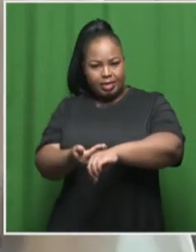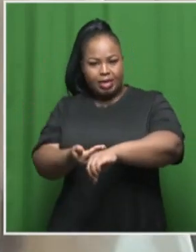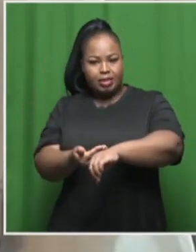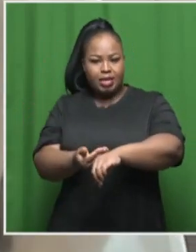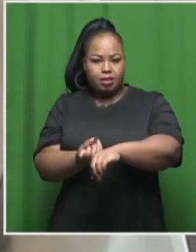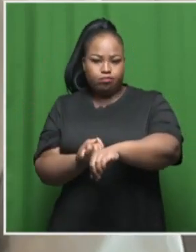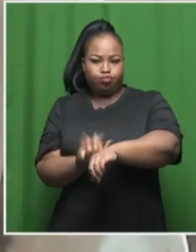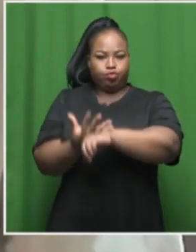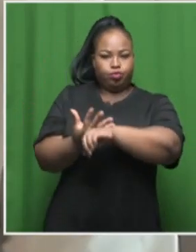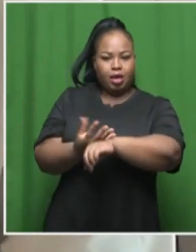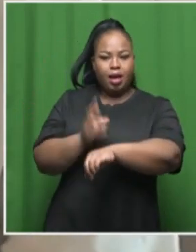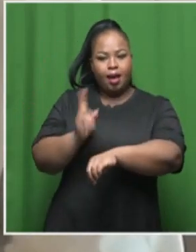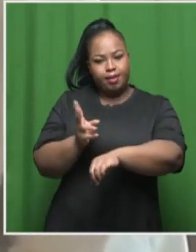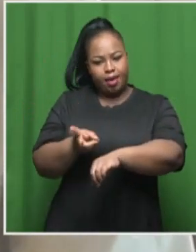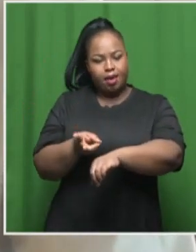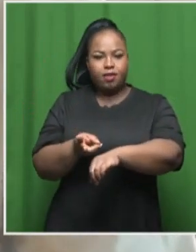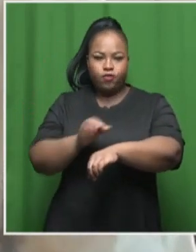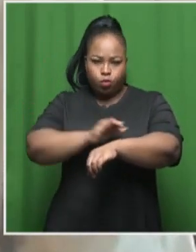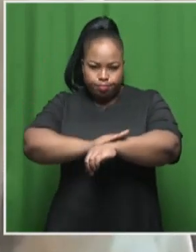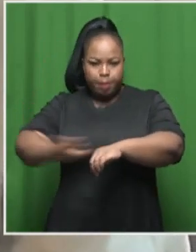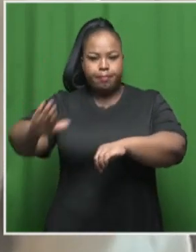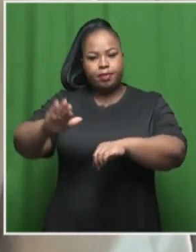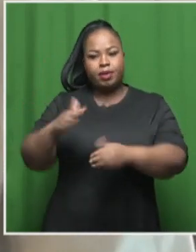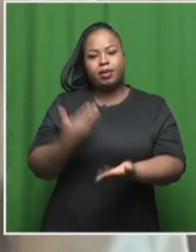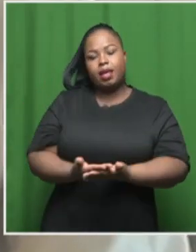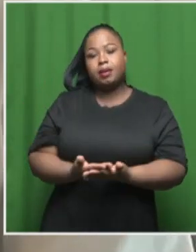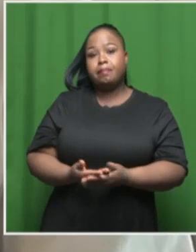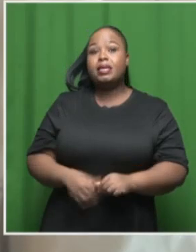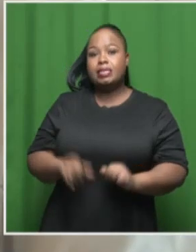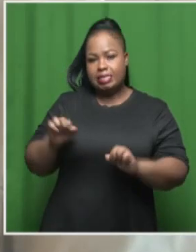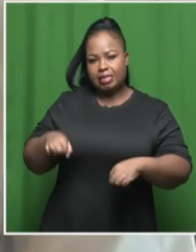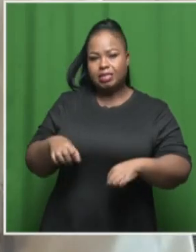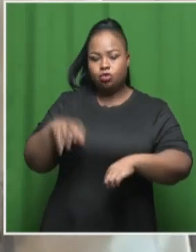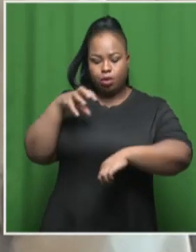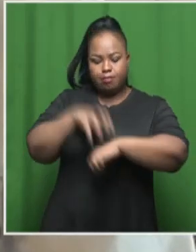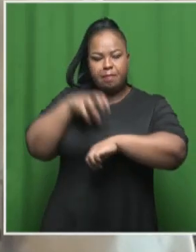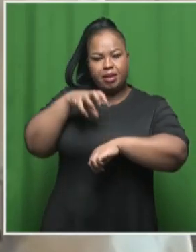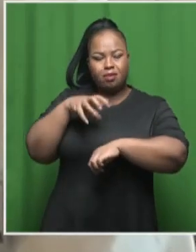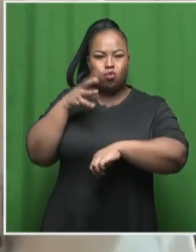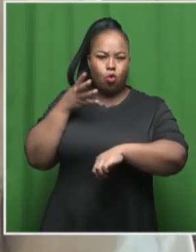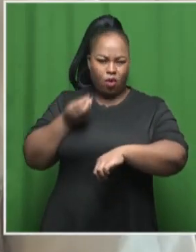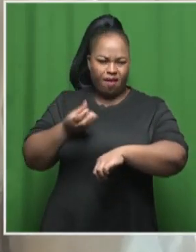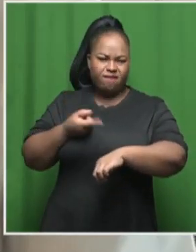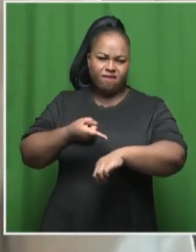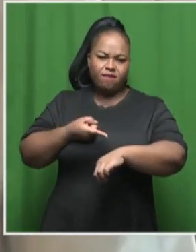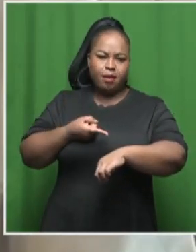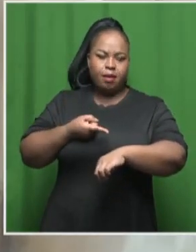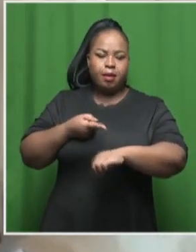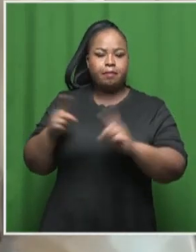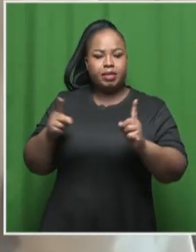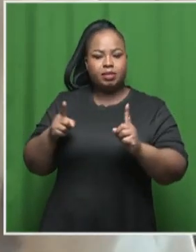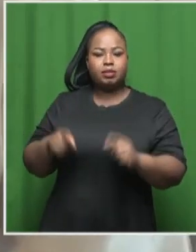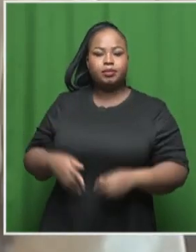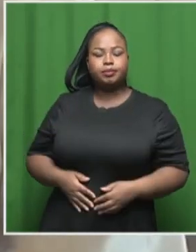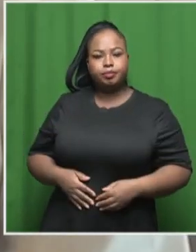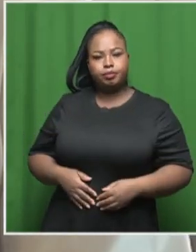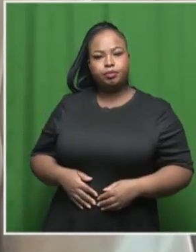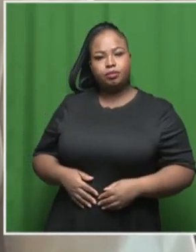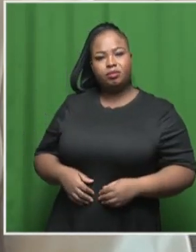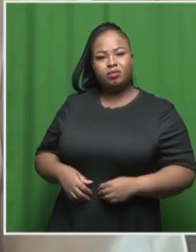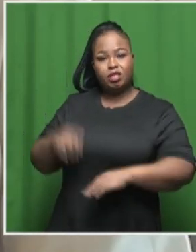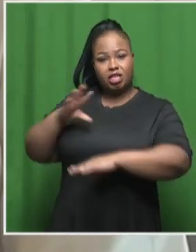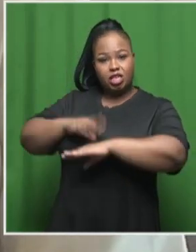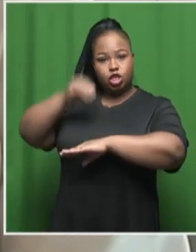the body reabsorbs it. There is obviously a chance of scarring, but the Swiss have perfected this form